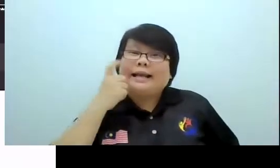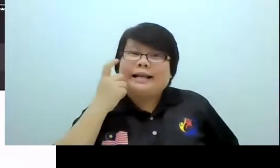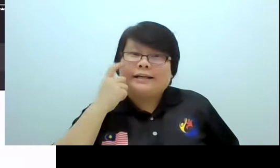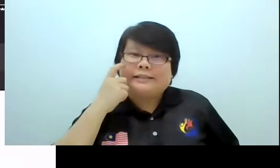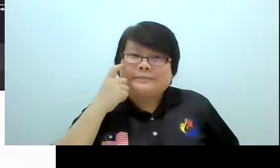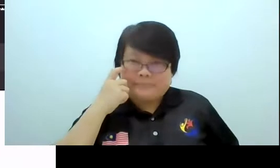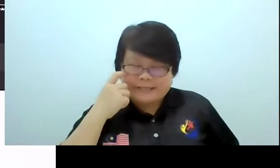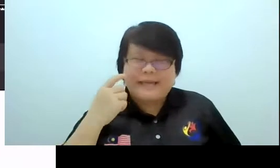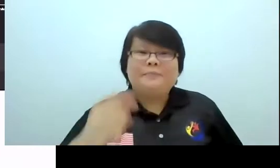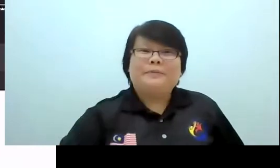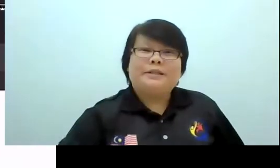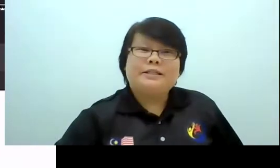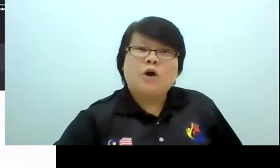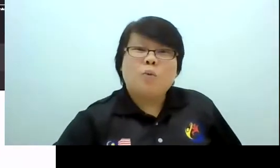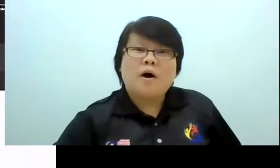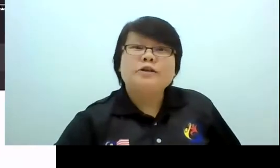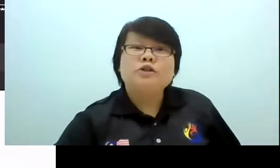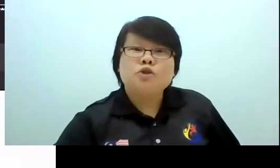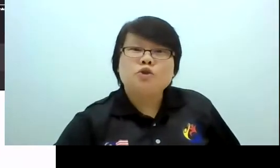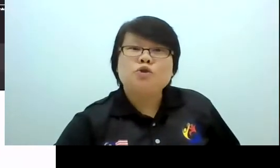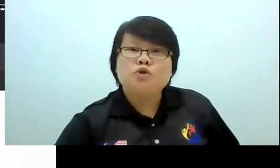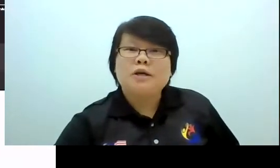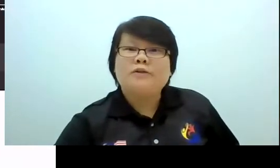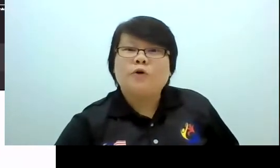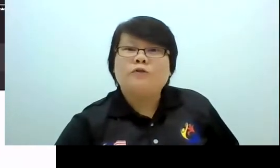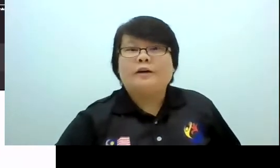and glass, okay, these are